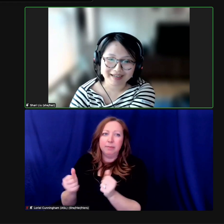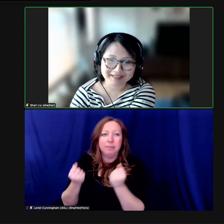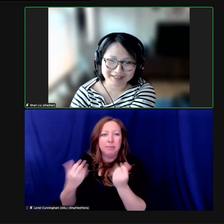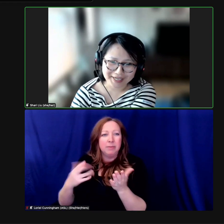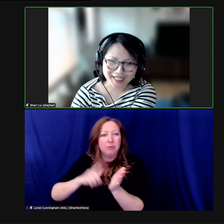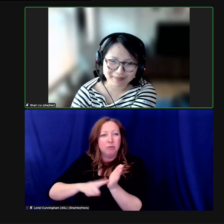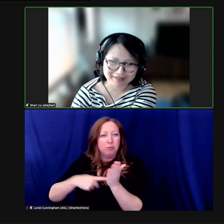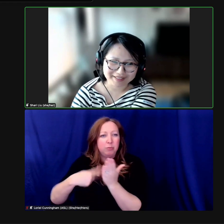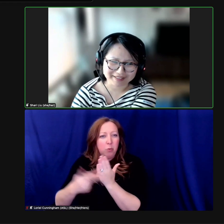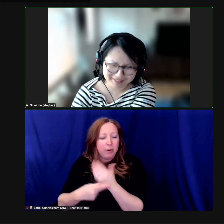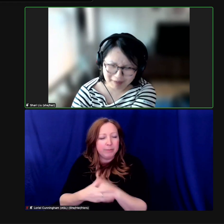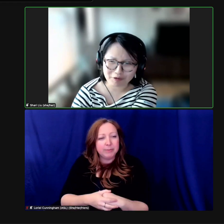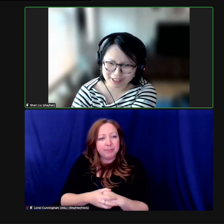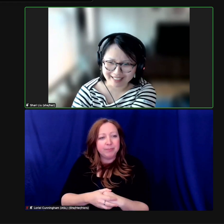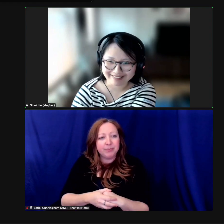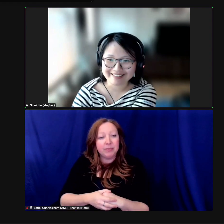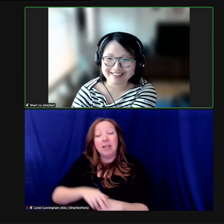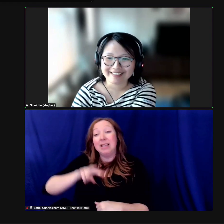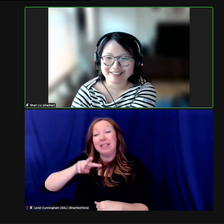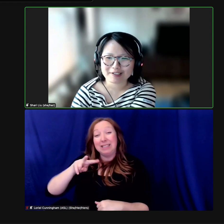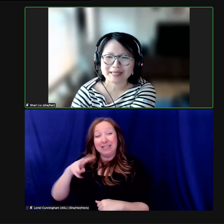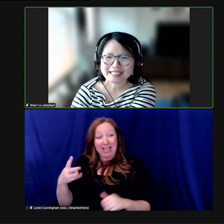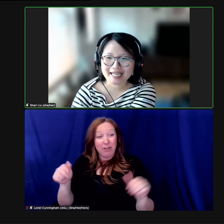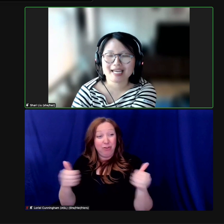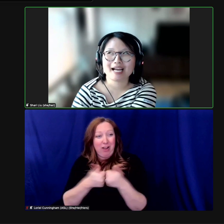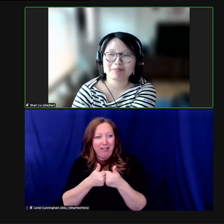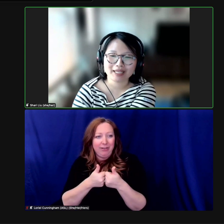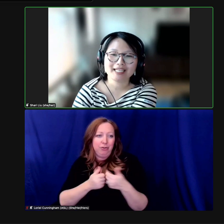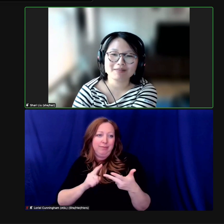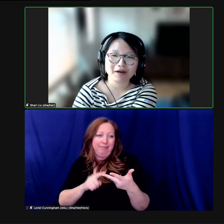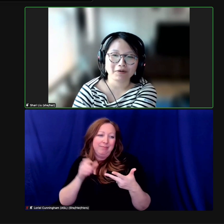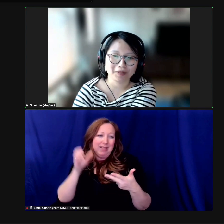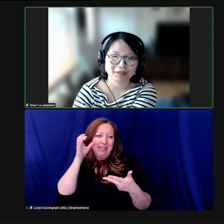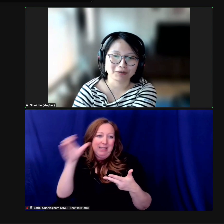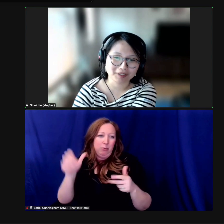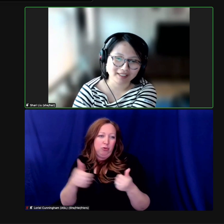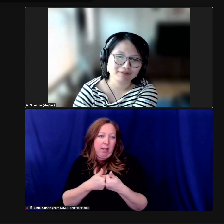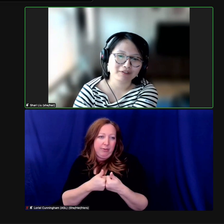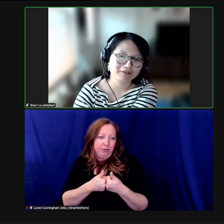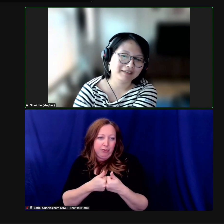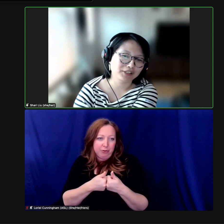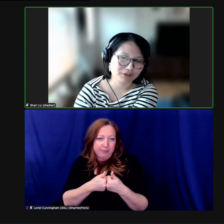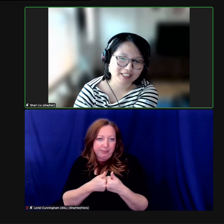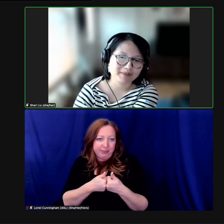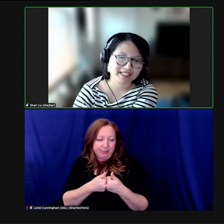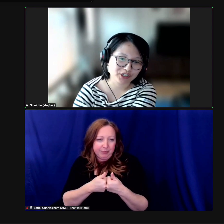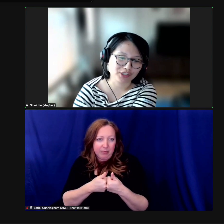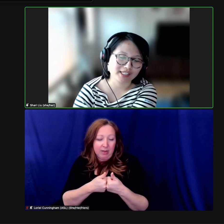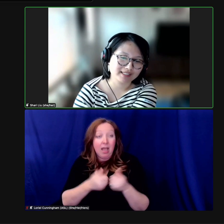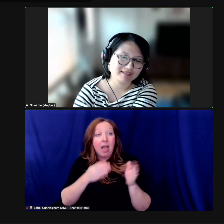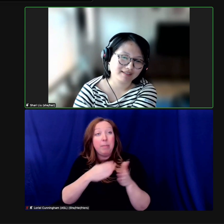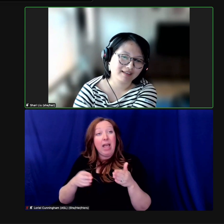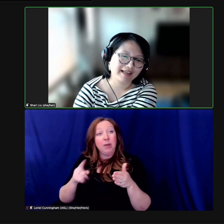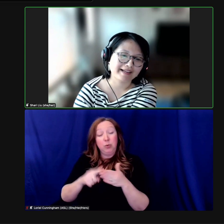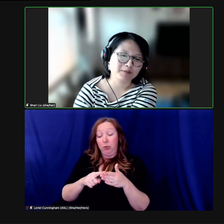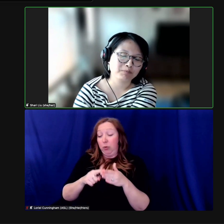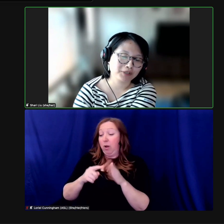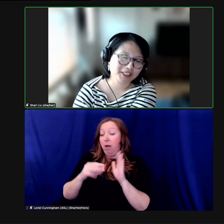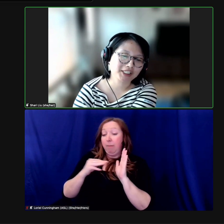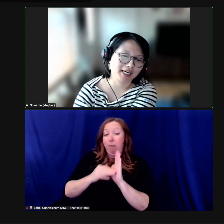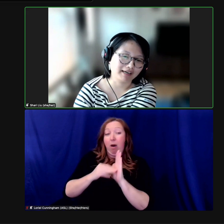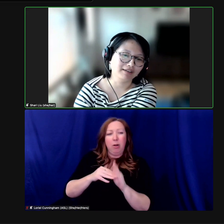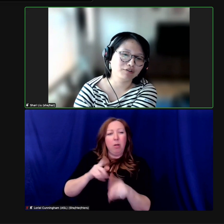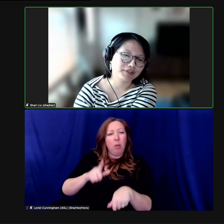challenge that I'll talk about is a conceptual challenge. So I say I plan to model longer looking from violation of expectation studies